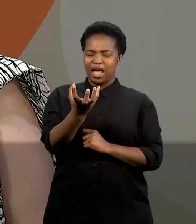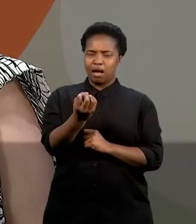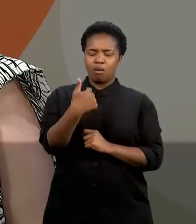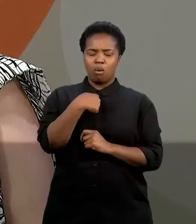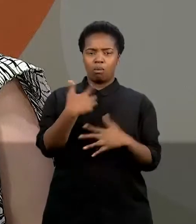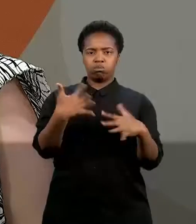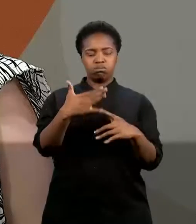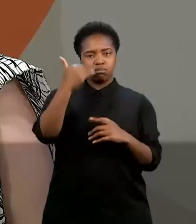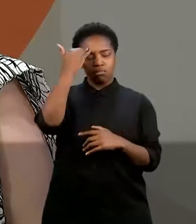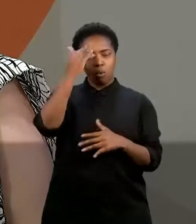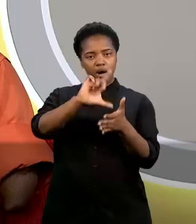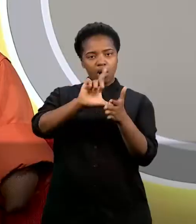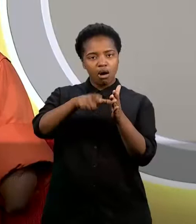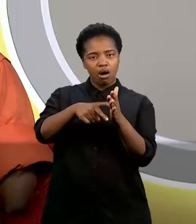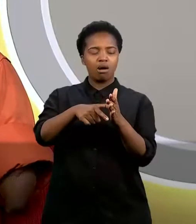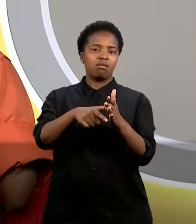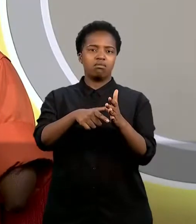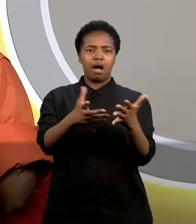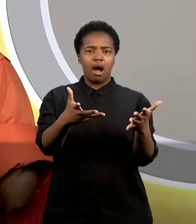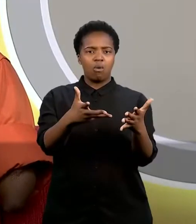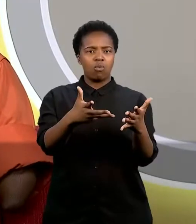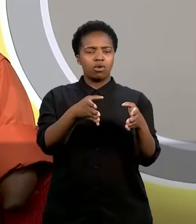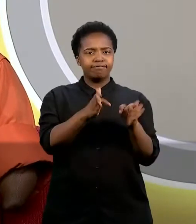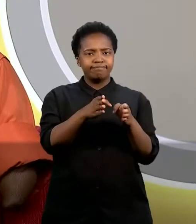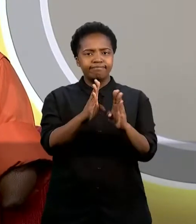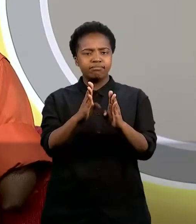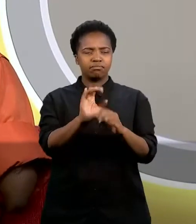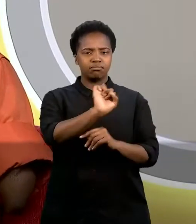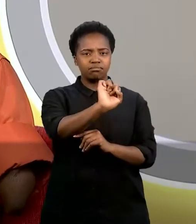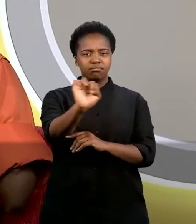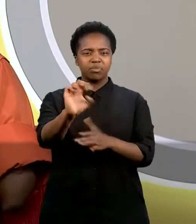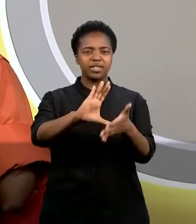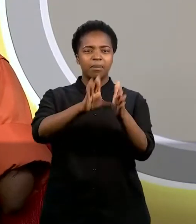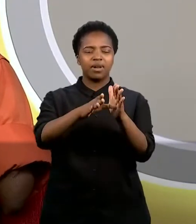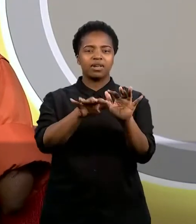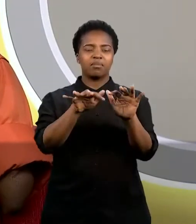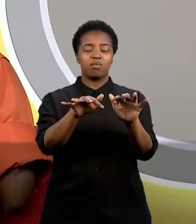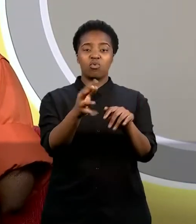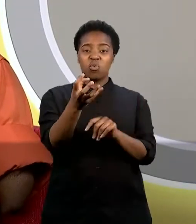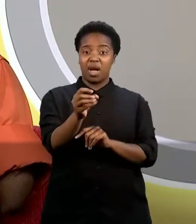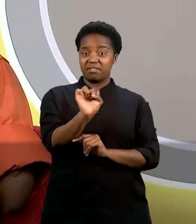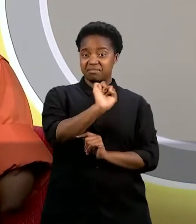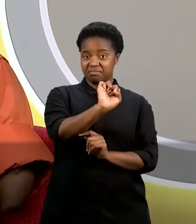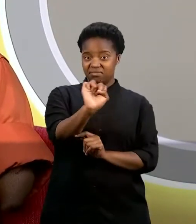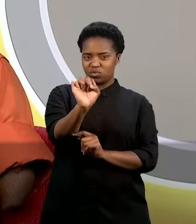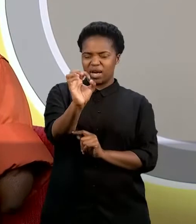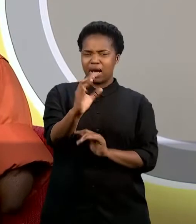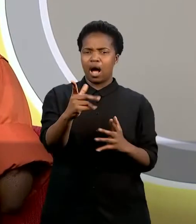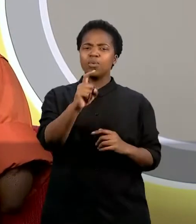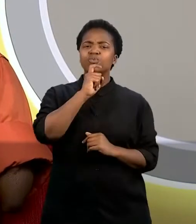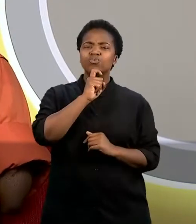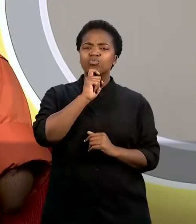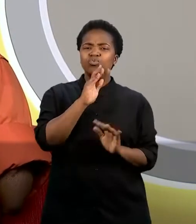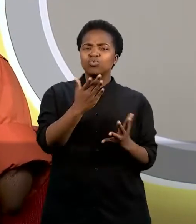karolo ya mokgatlo wa lefatshe wa phetoho ho tsa fashion. Batisa phetoho malebana le disebediswa,